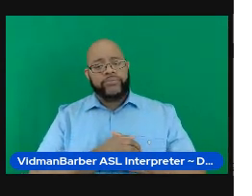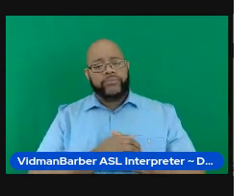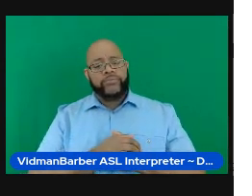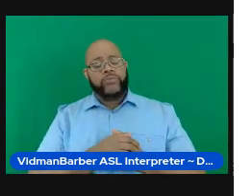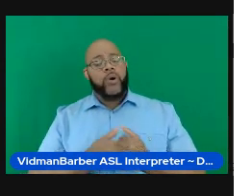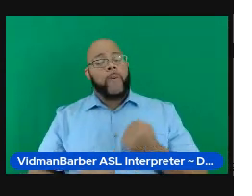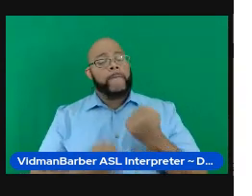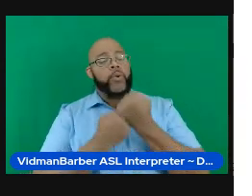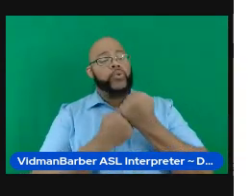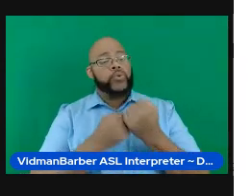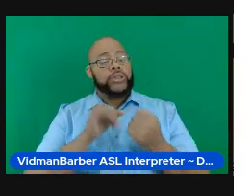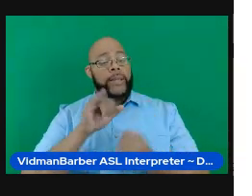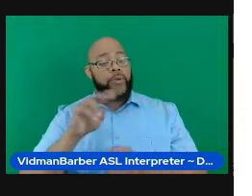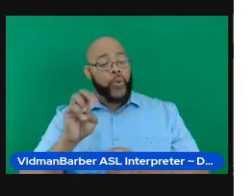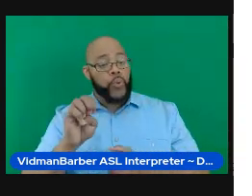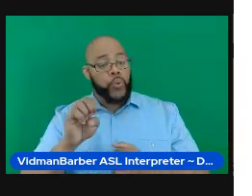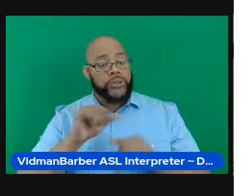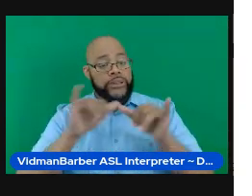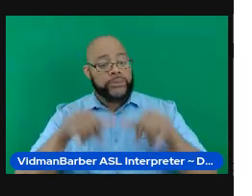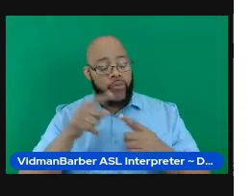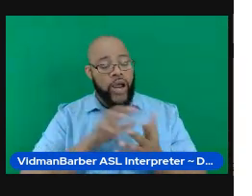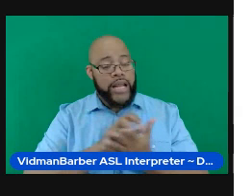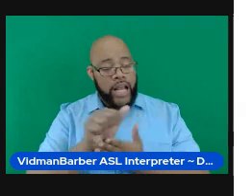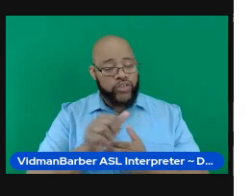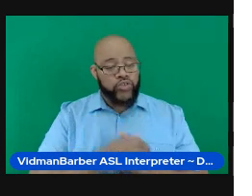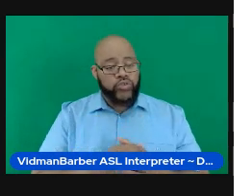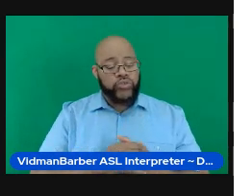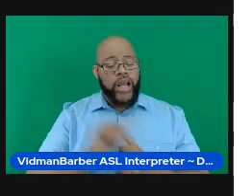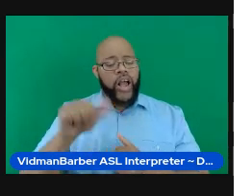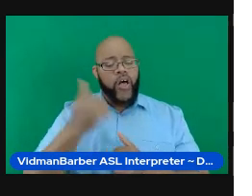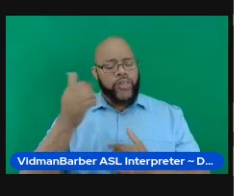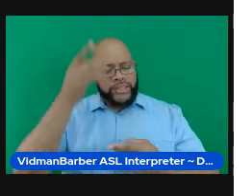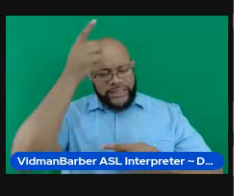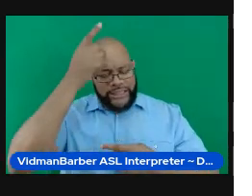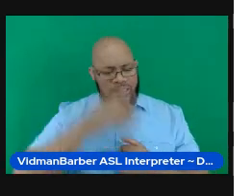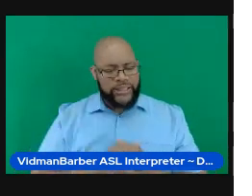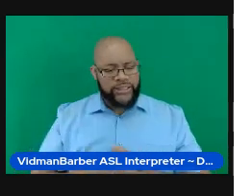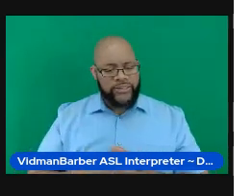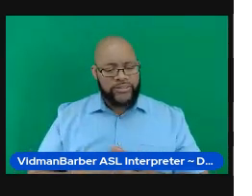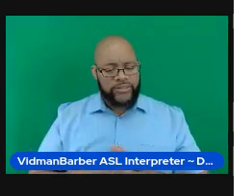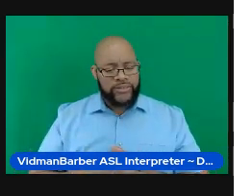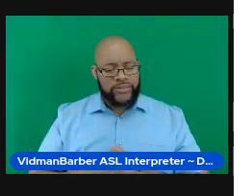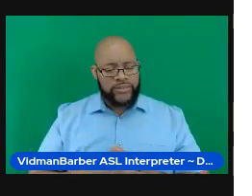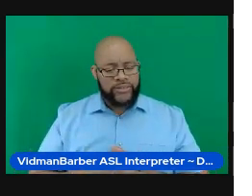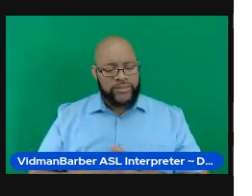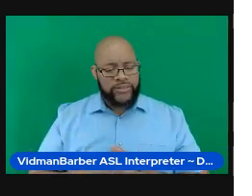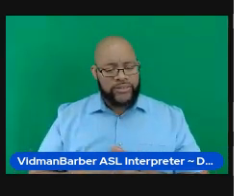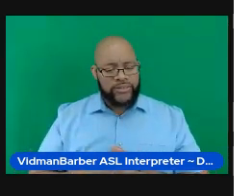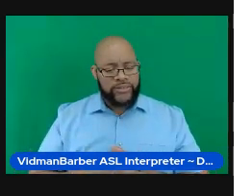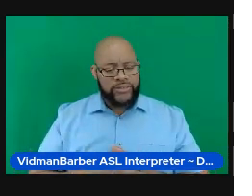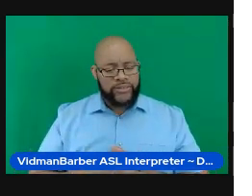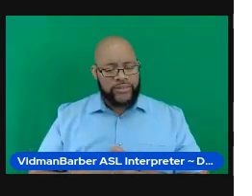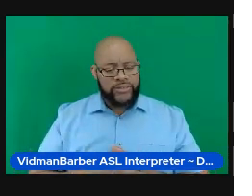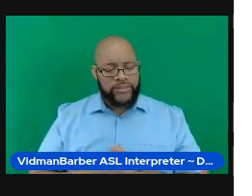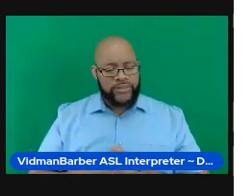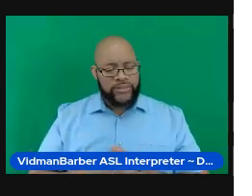system's response to cancer and infectious disease. Hence, in this study, we'll be